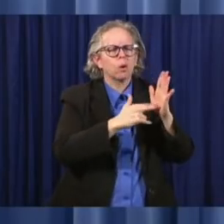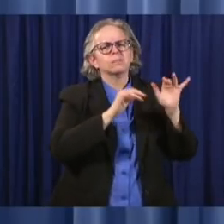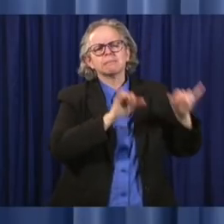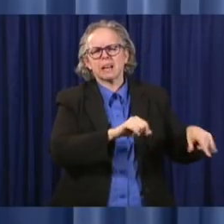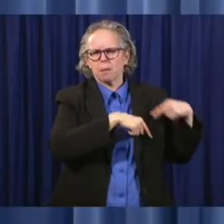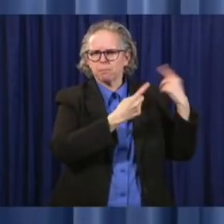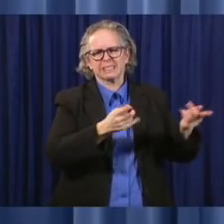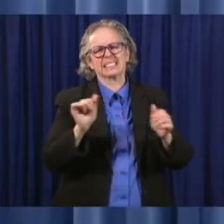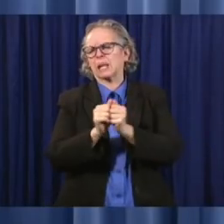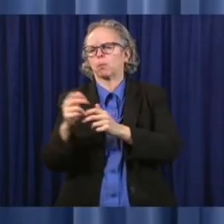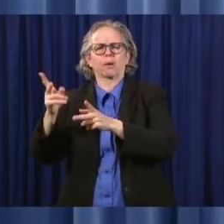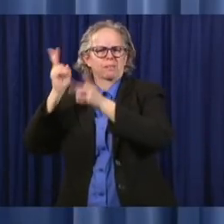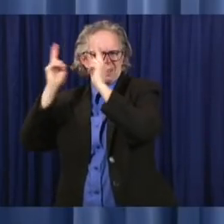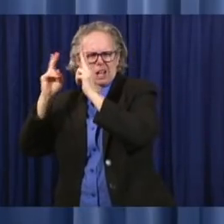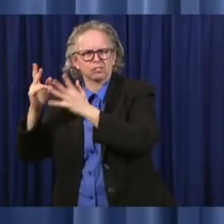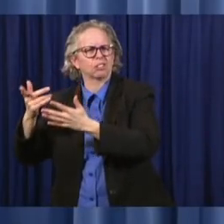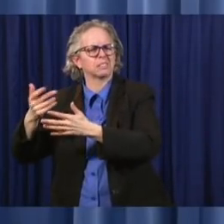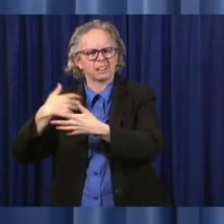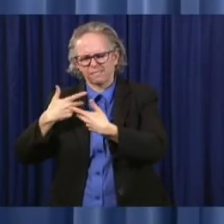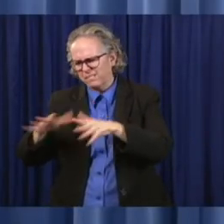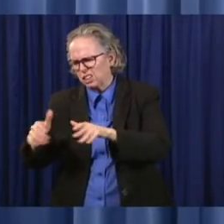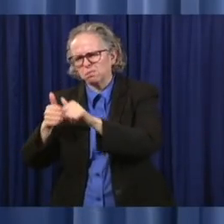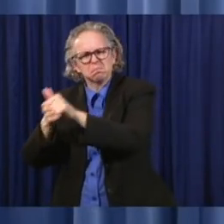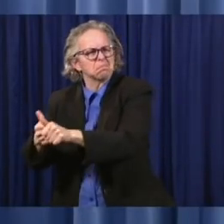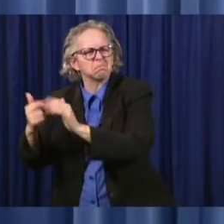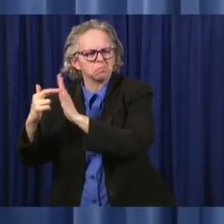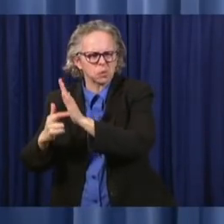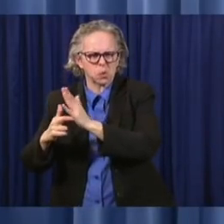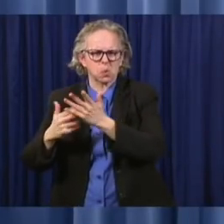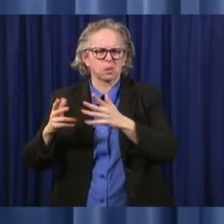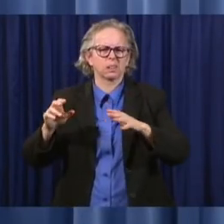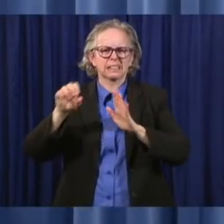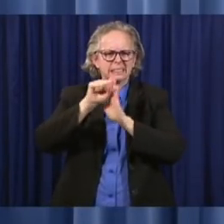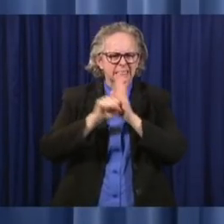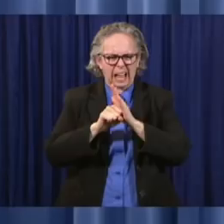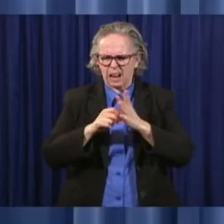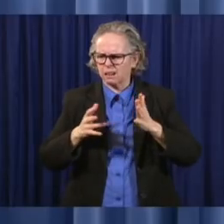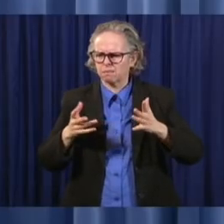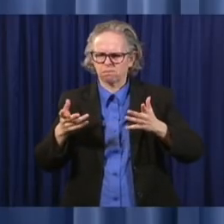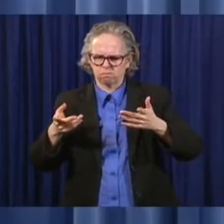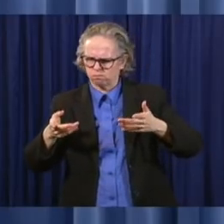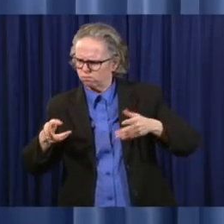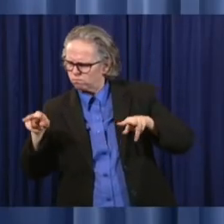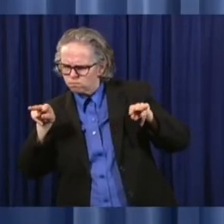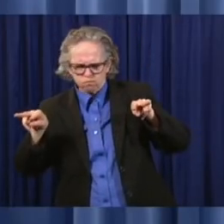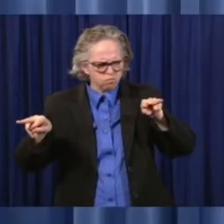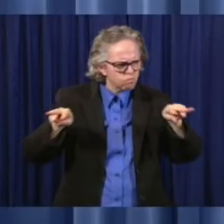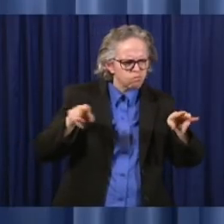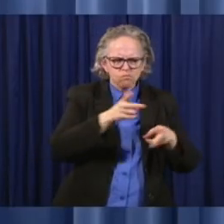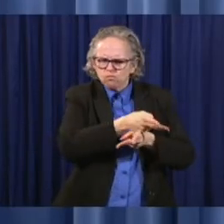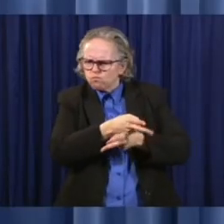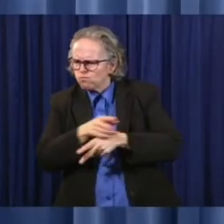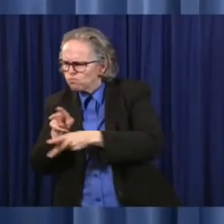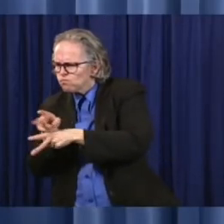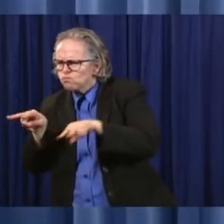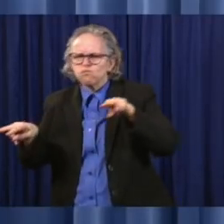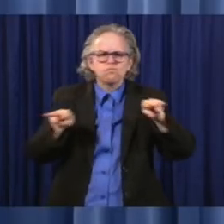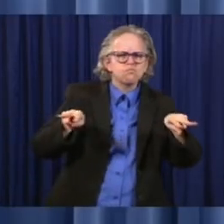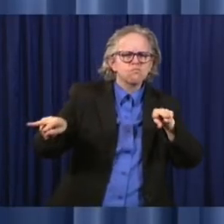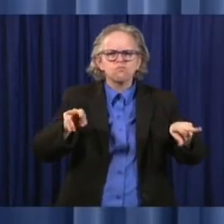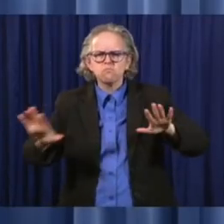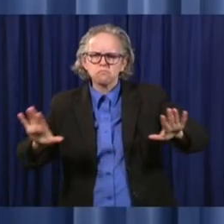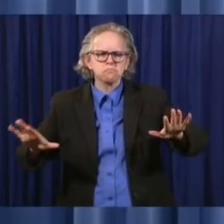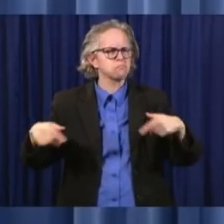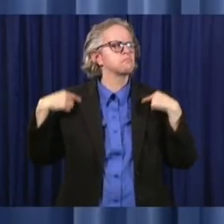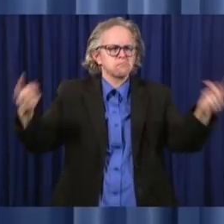salons, barbershops, very, very much regulated. So we start with that. In regard to